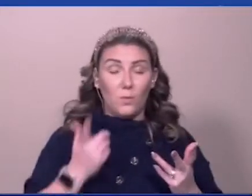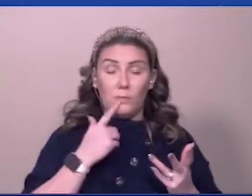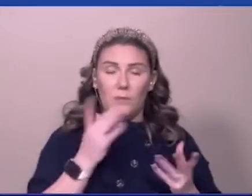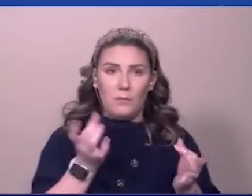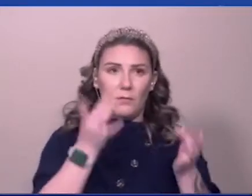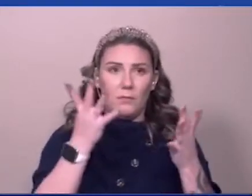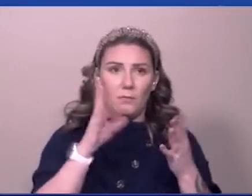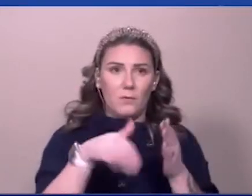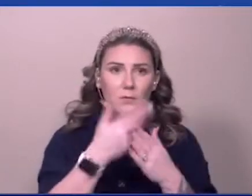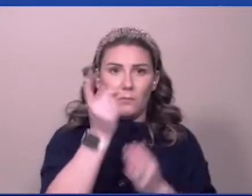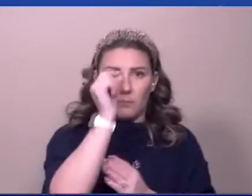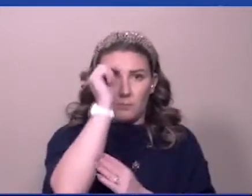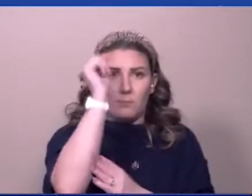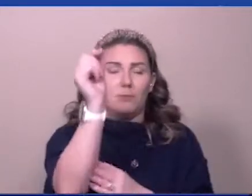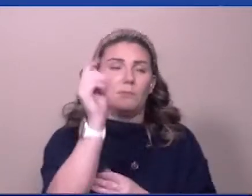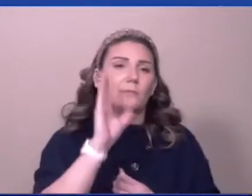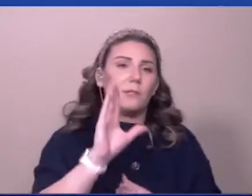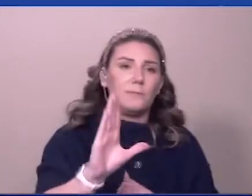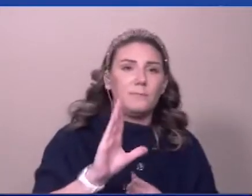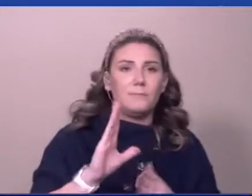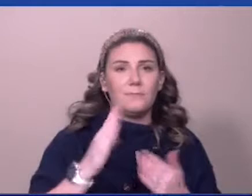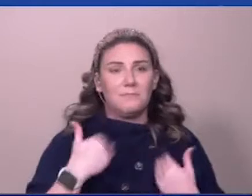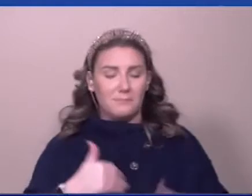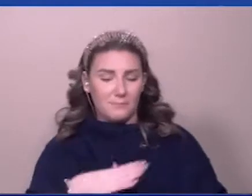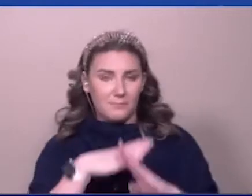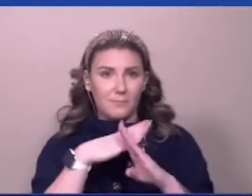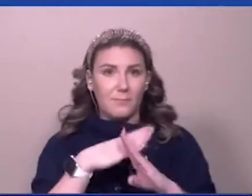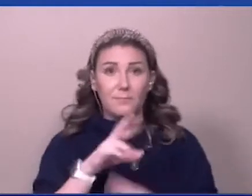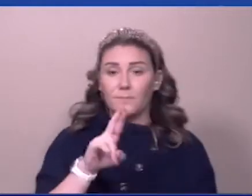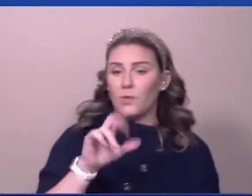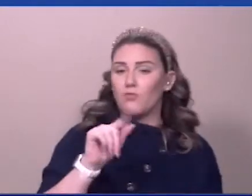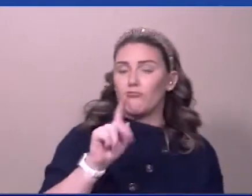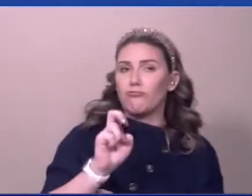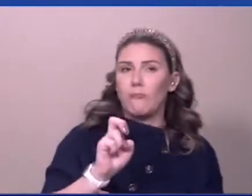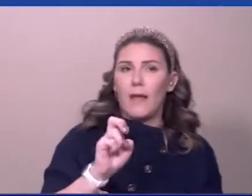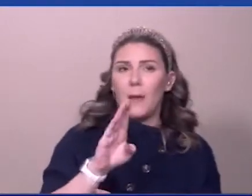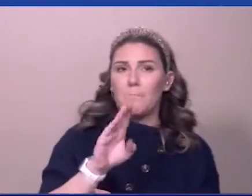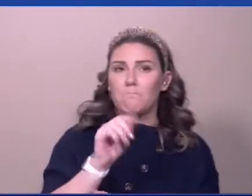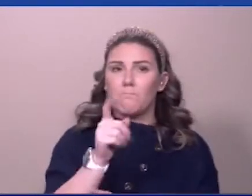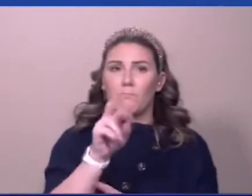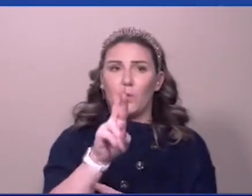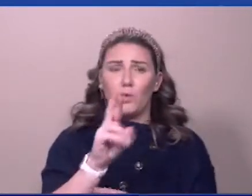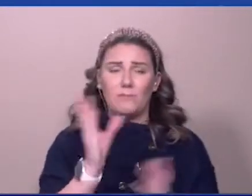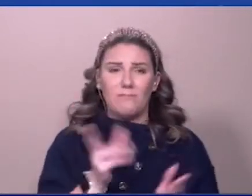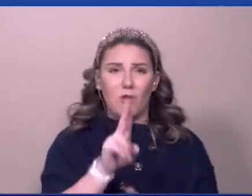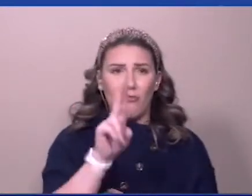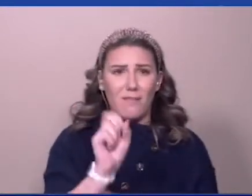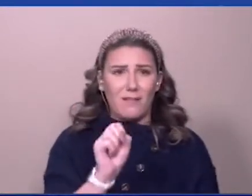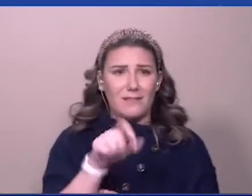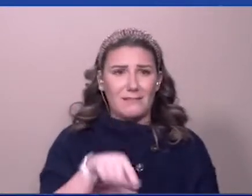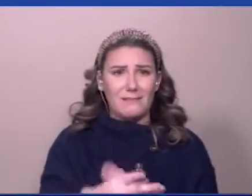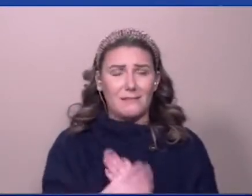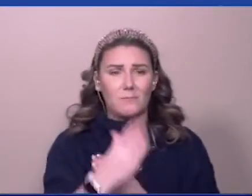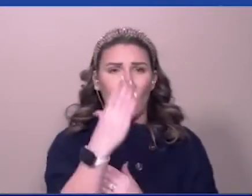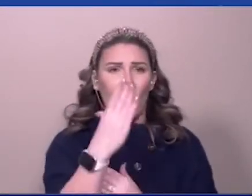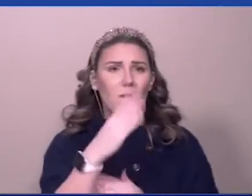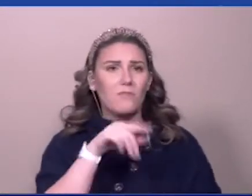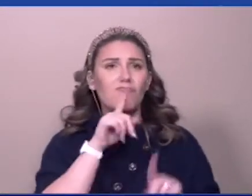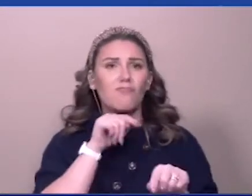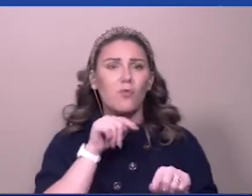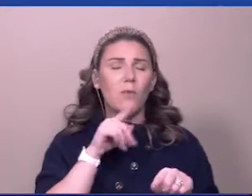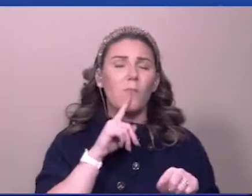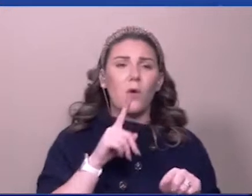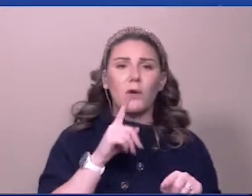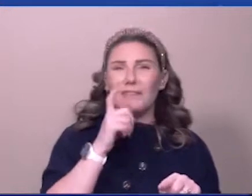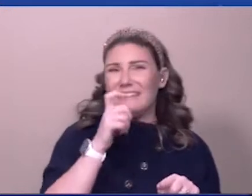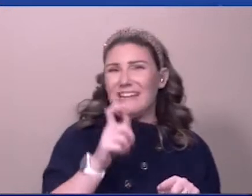that everybody's going to be immune is the rate of boosters in the United States. I saw this morning a report, and I haven't really